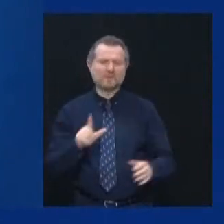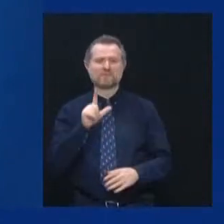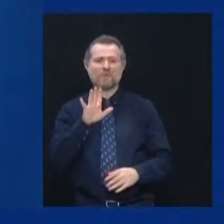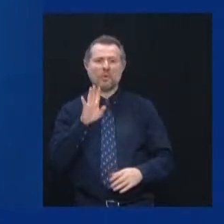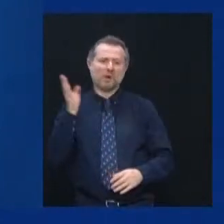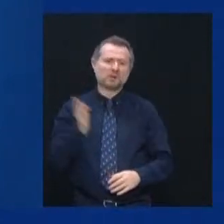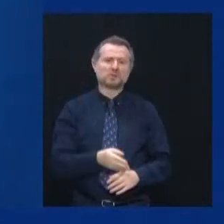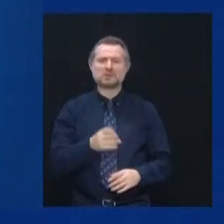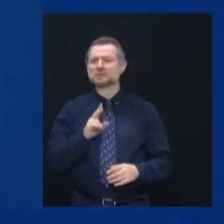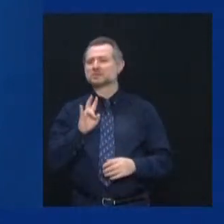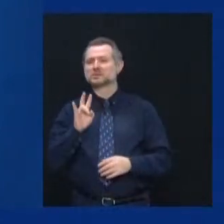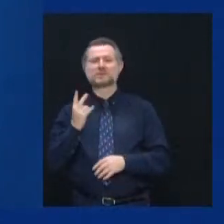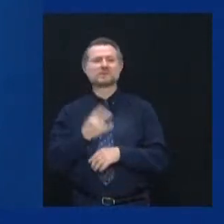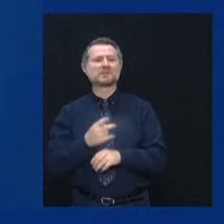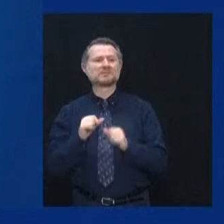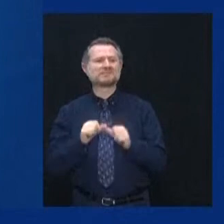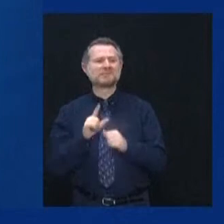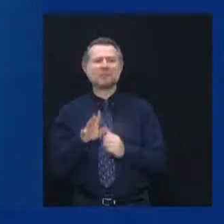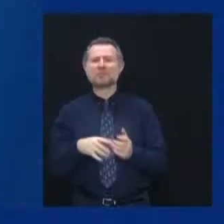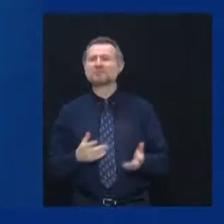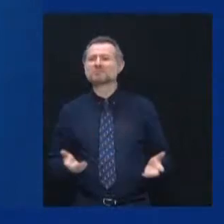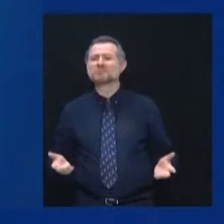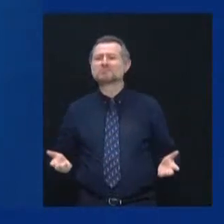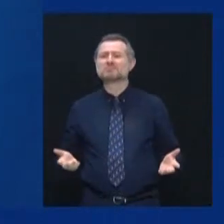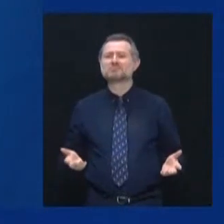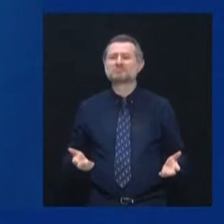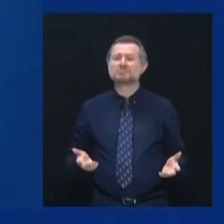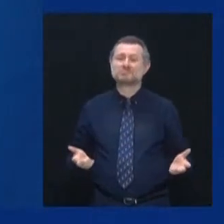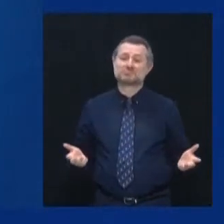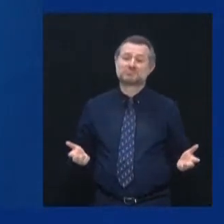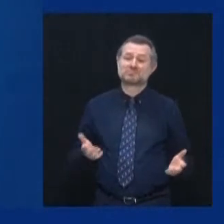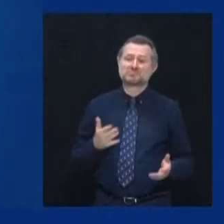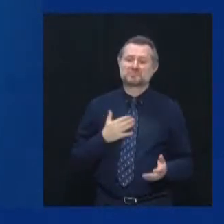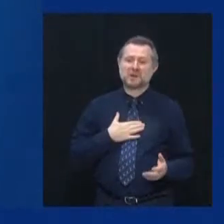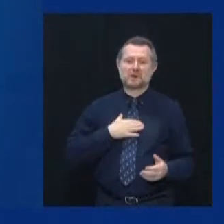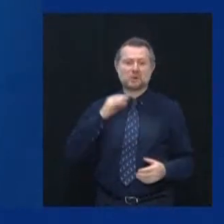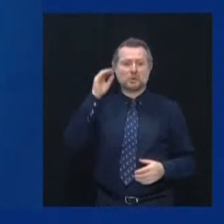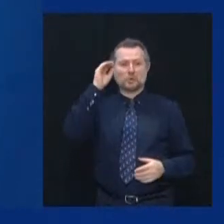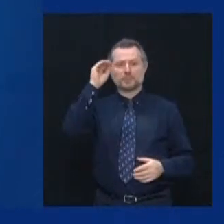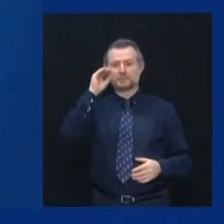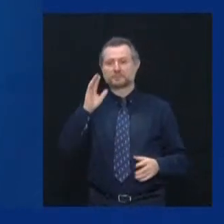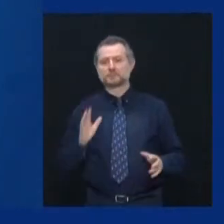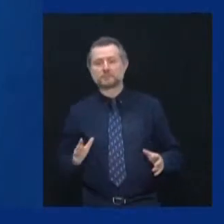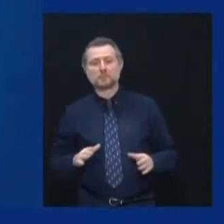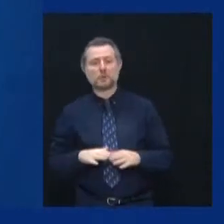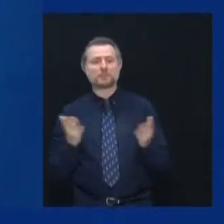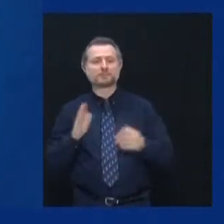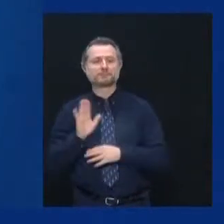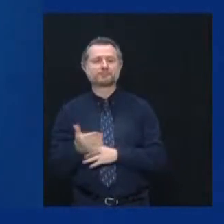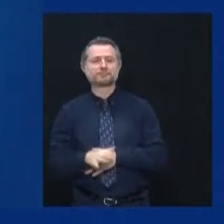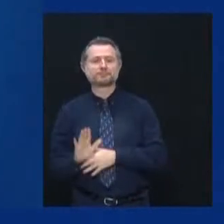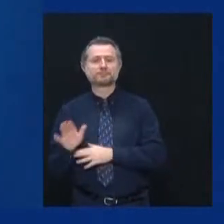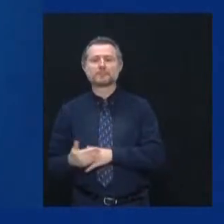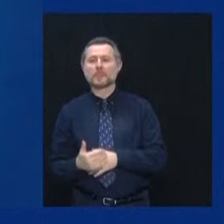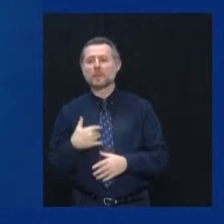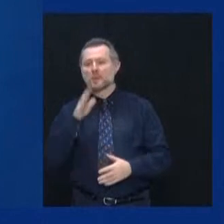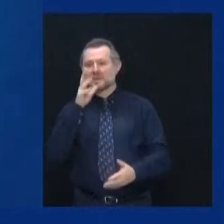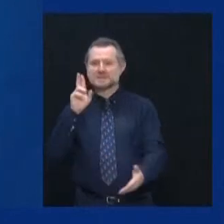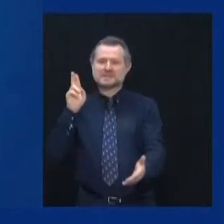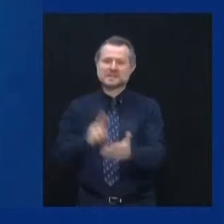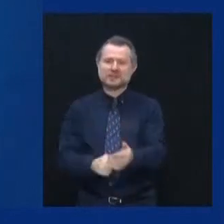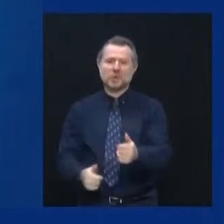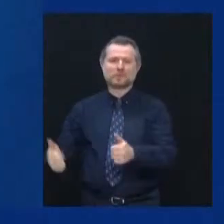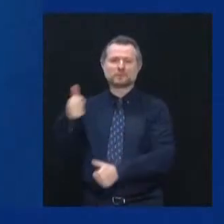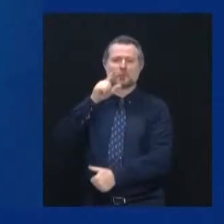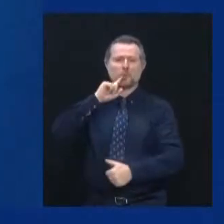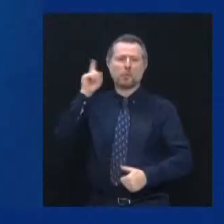up. But my 2 cents is they should all stay open. I'm signing an executive order that is going to make